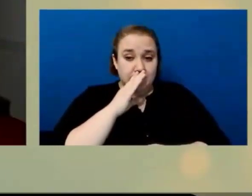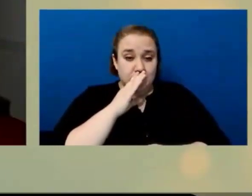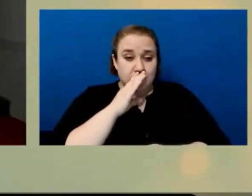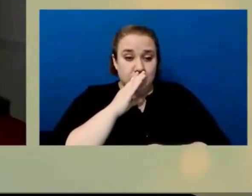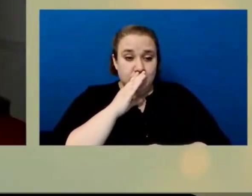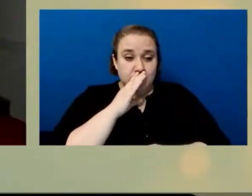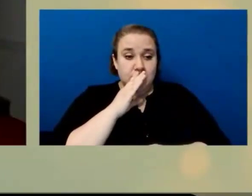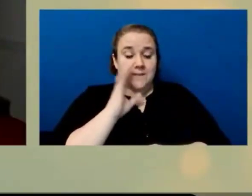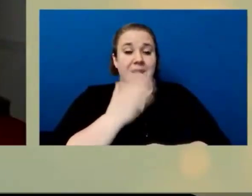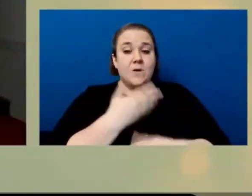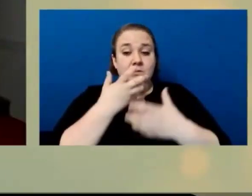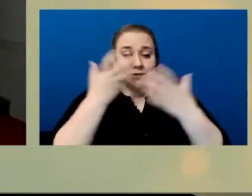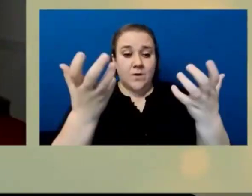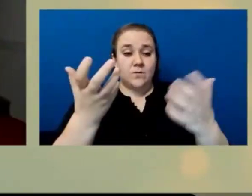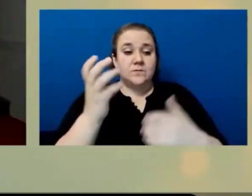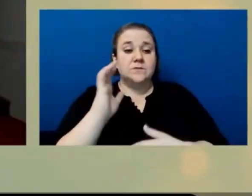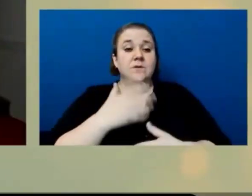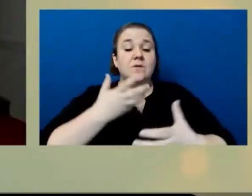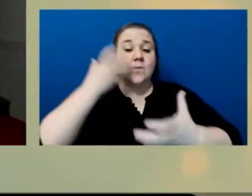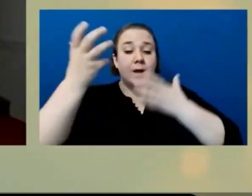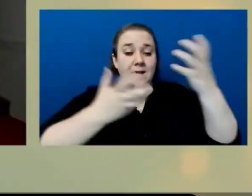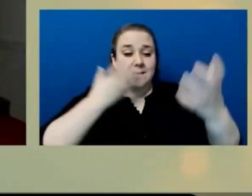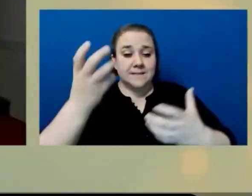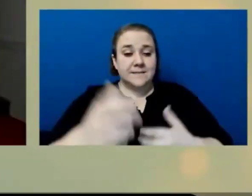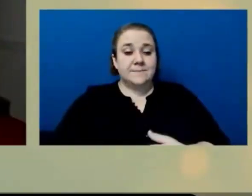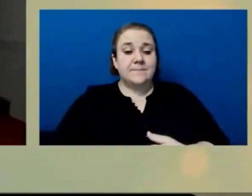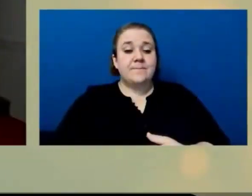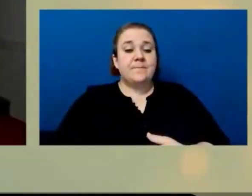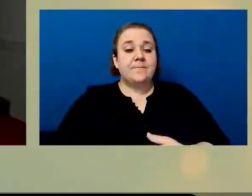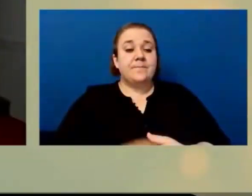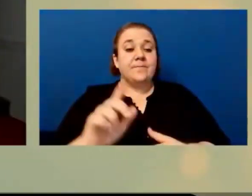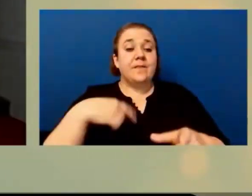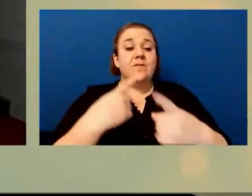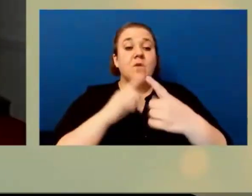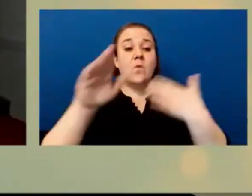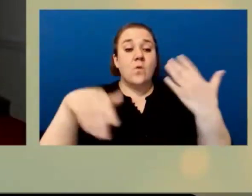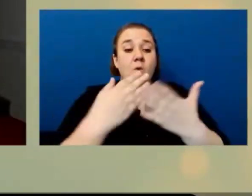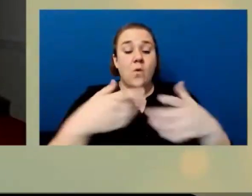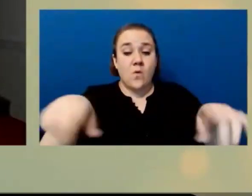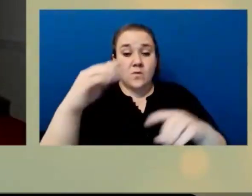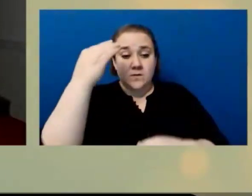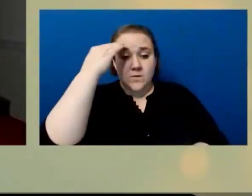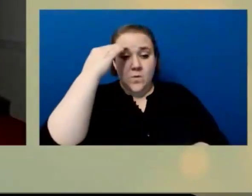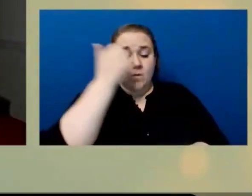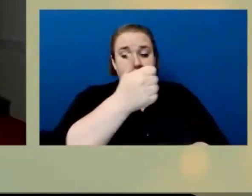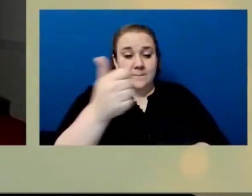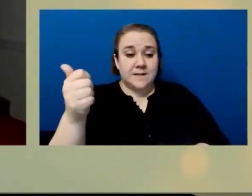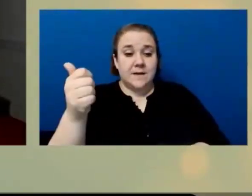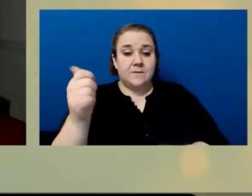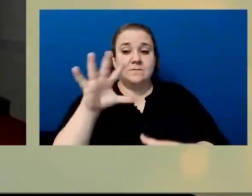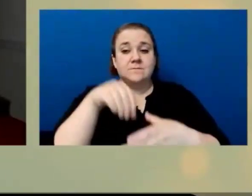whispers, with our shouts, with our cries, until all know